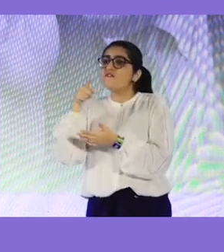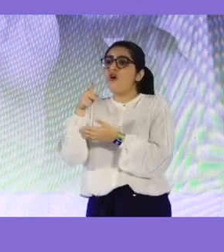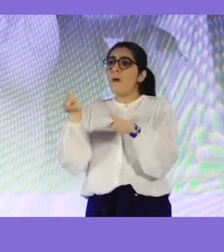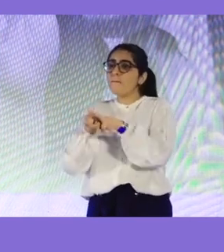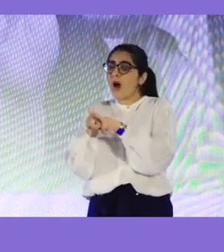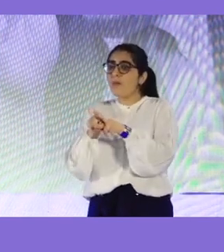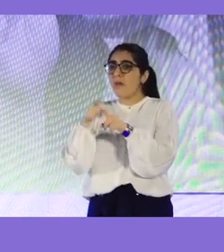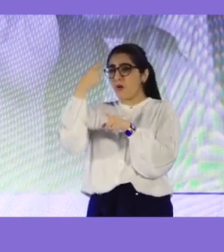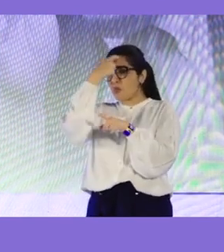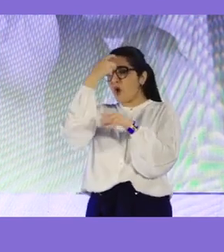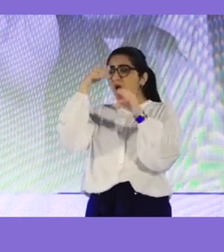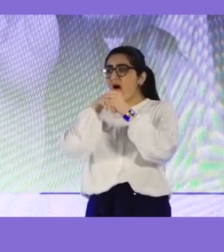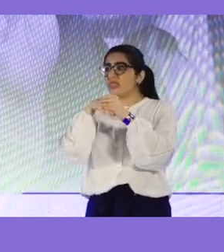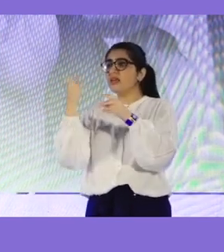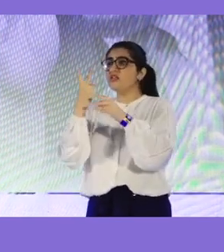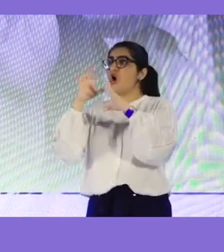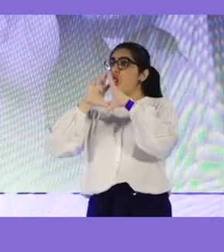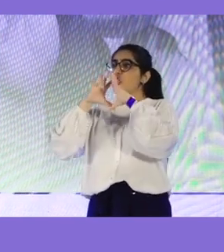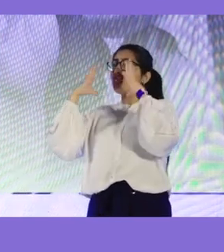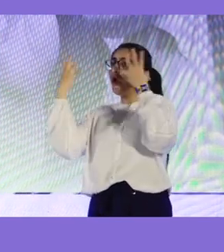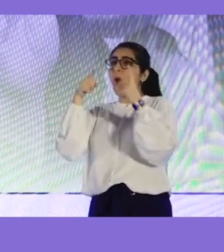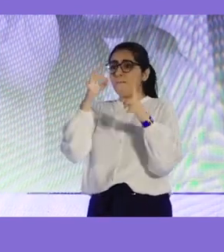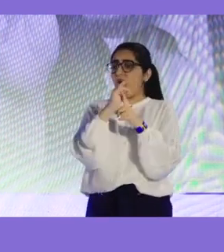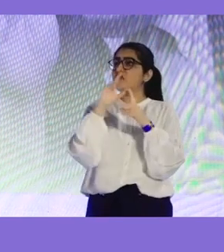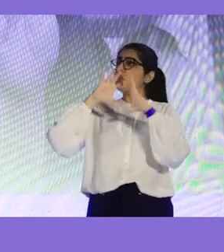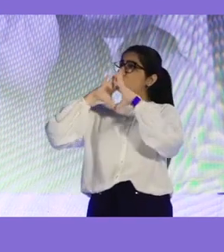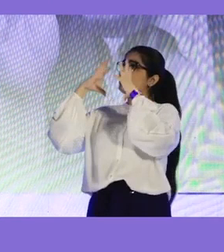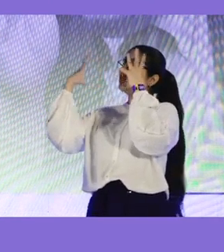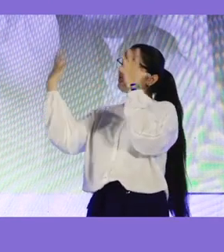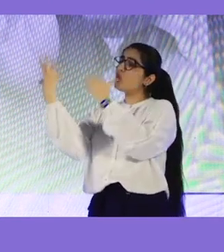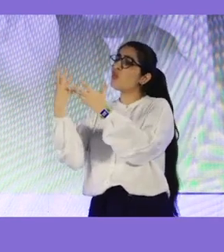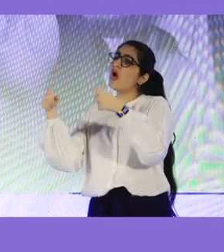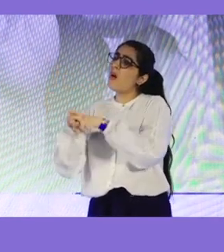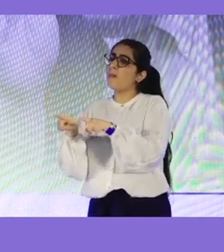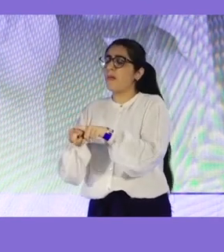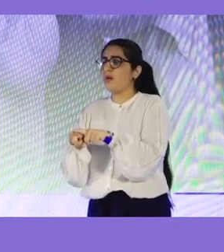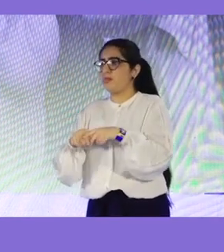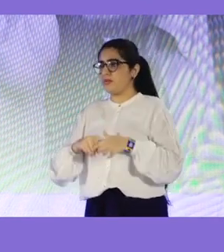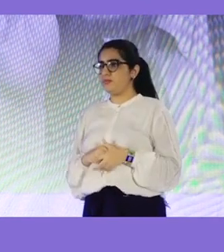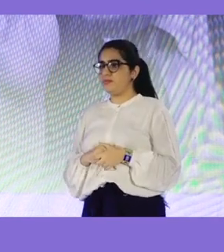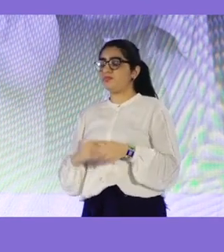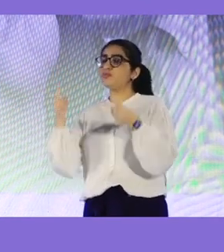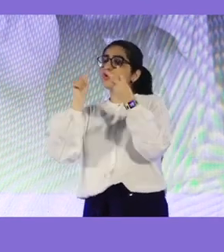challenge anywhere in the world, certainly not in Pakistan. Let me just put that there and I'll come back to this.